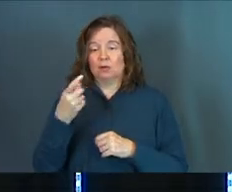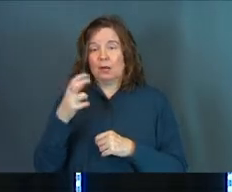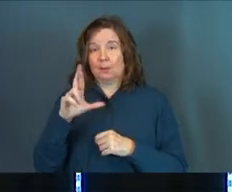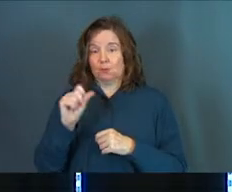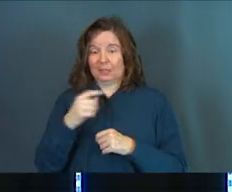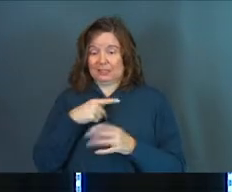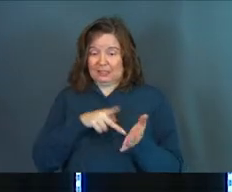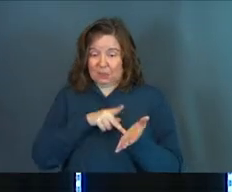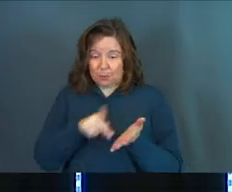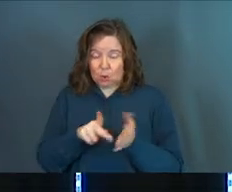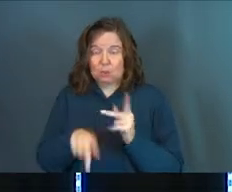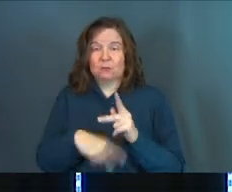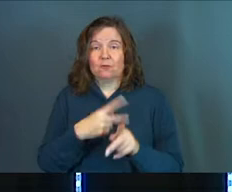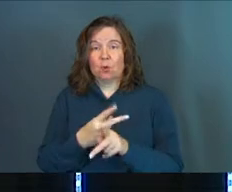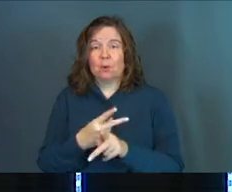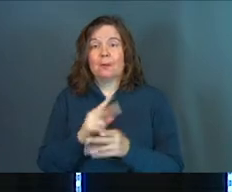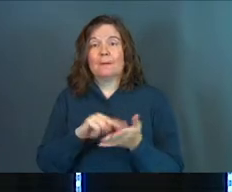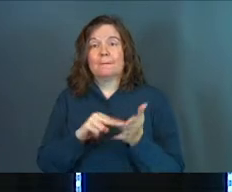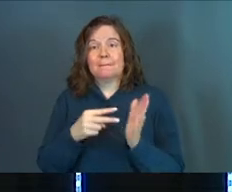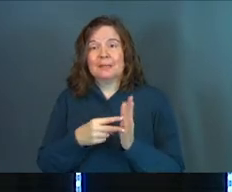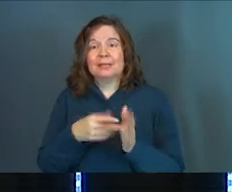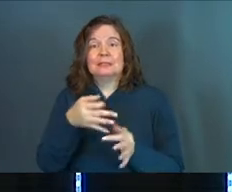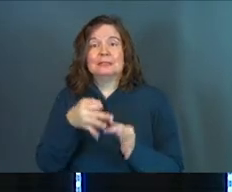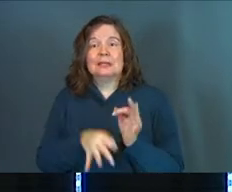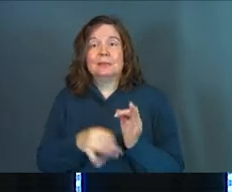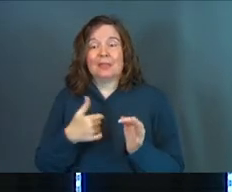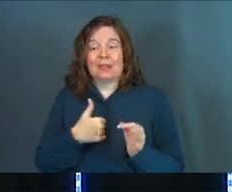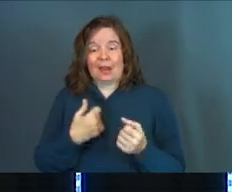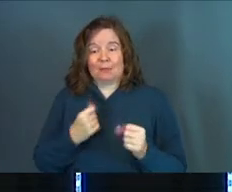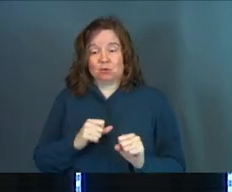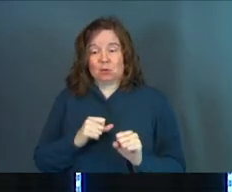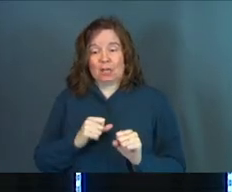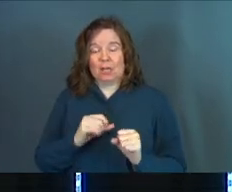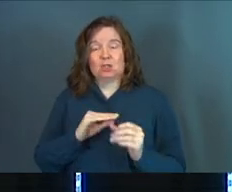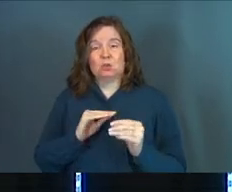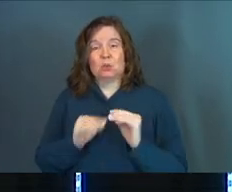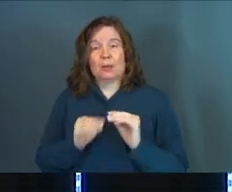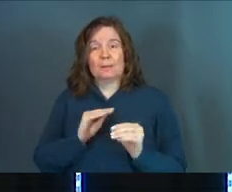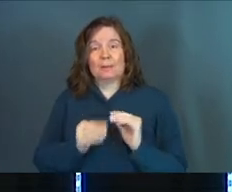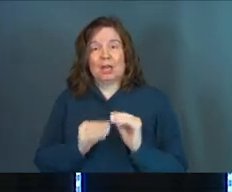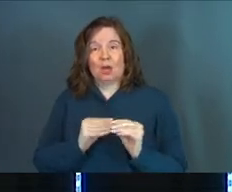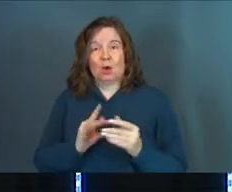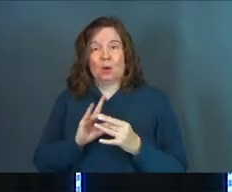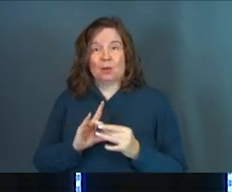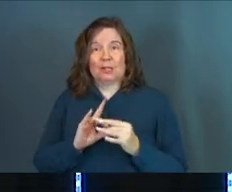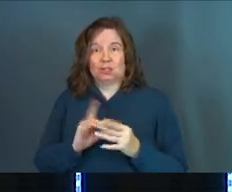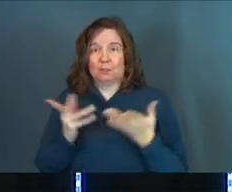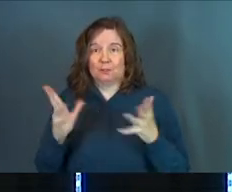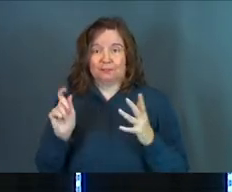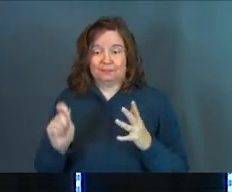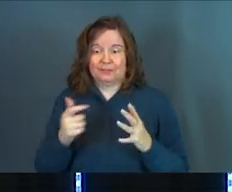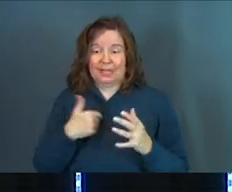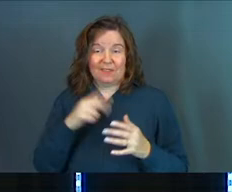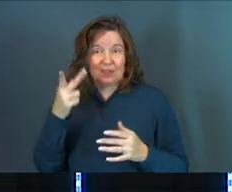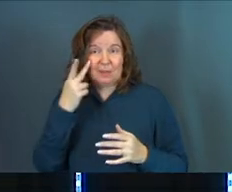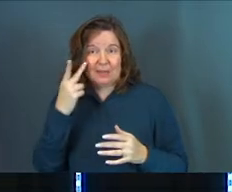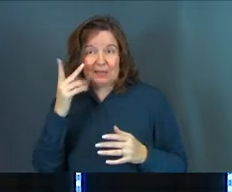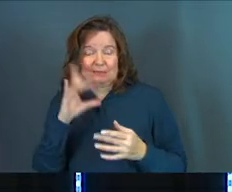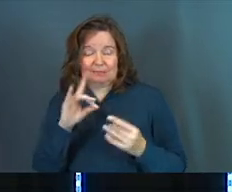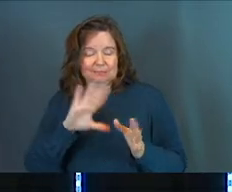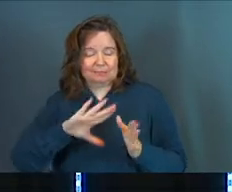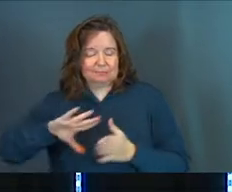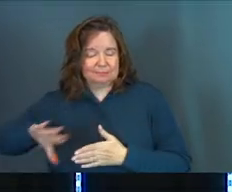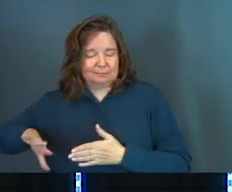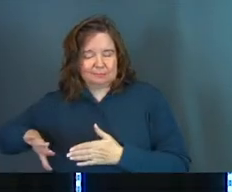Reparations in its purest form means simply that I am trying to repair a relationship. If it's got political